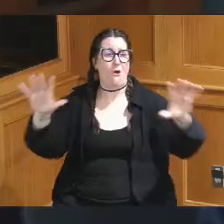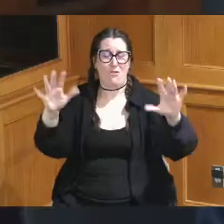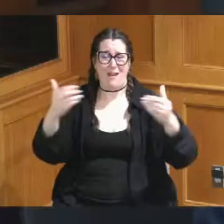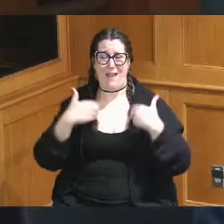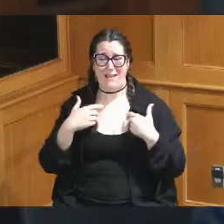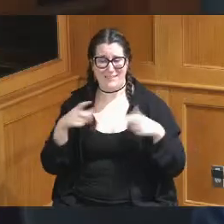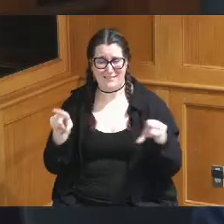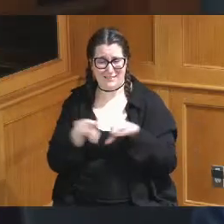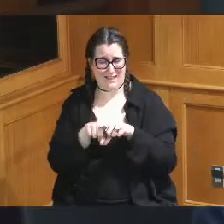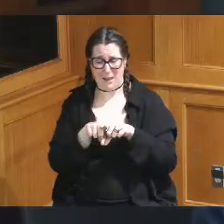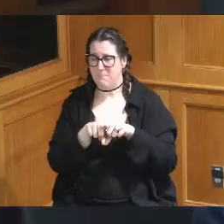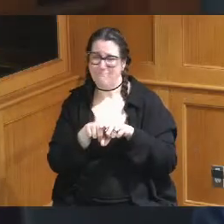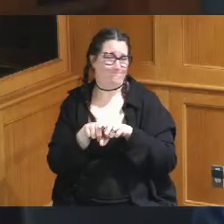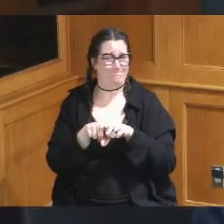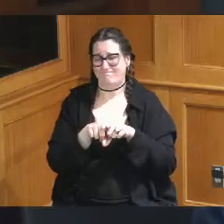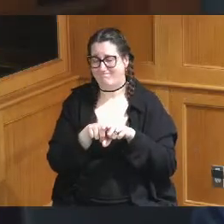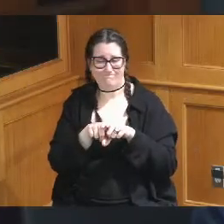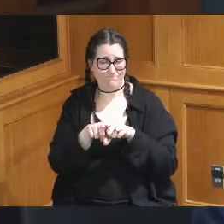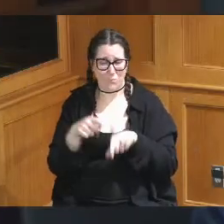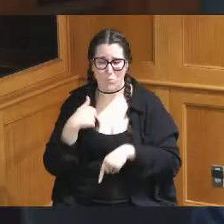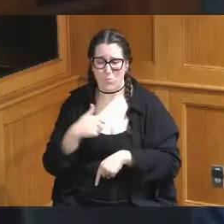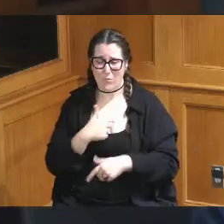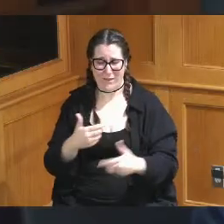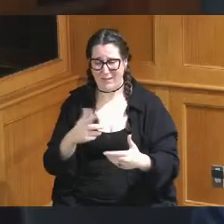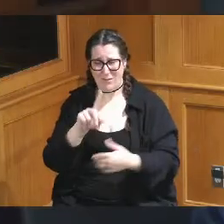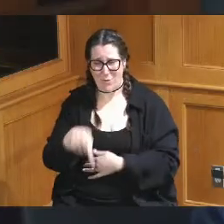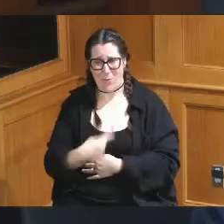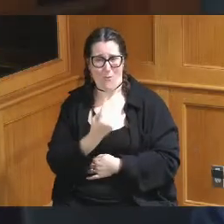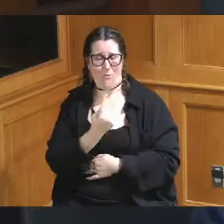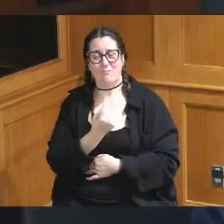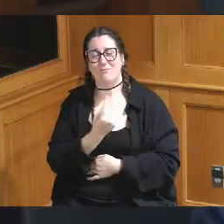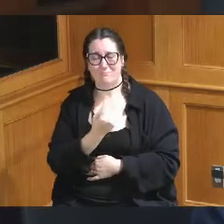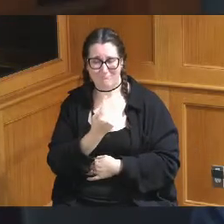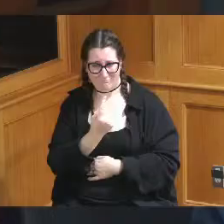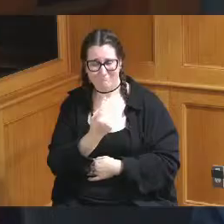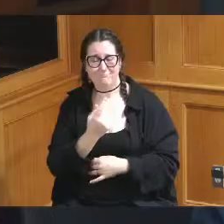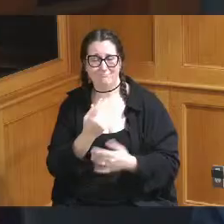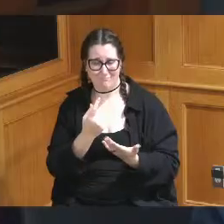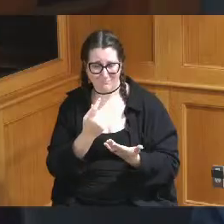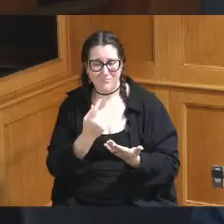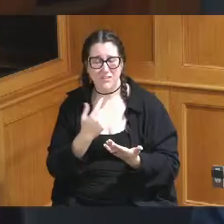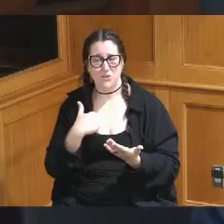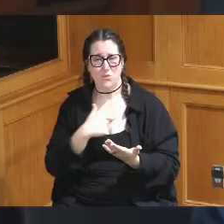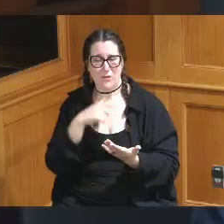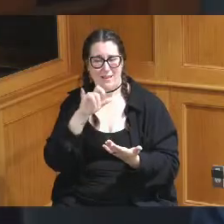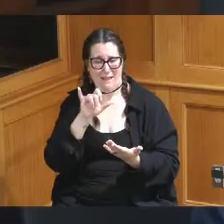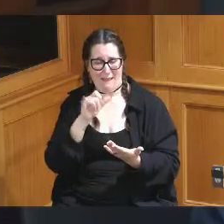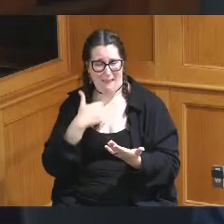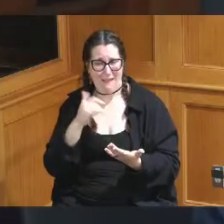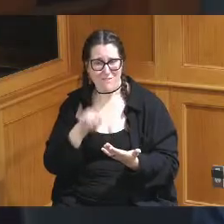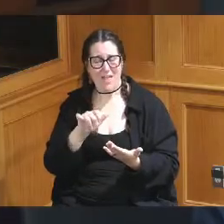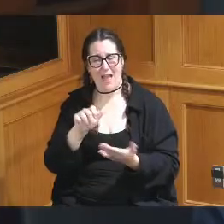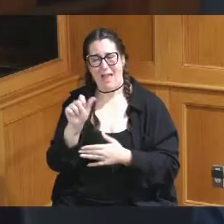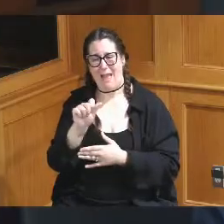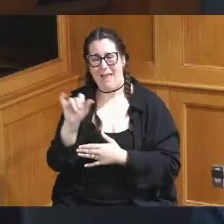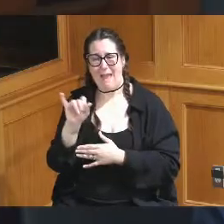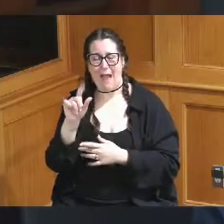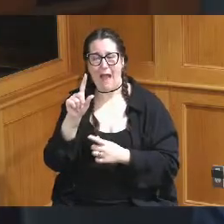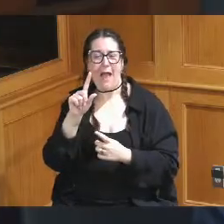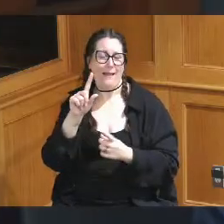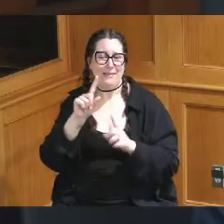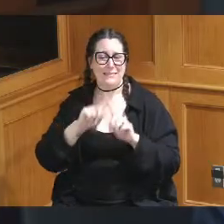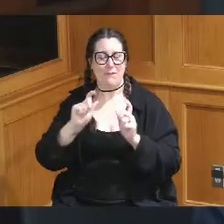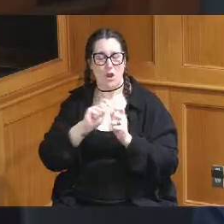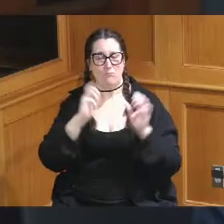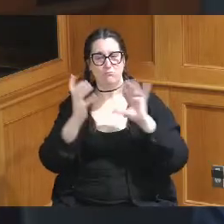that we have that connects these stories in an automated, augmented reality way. So